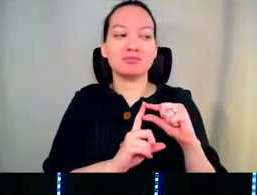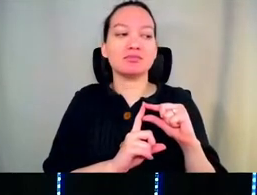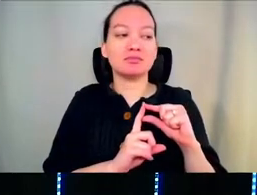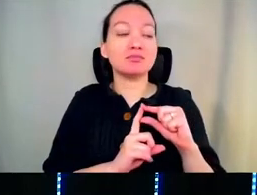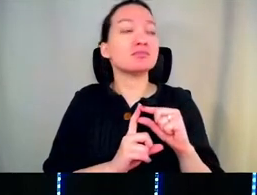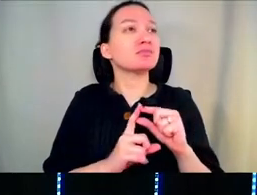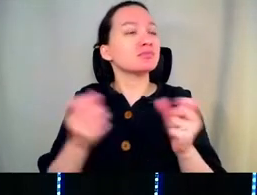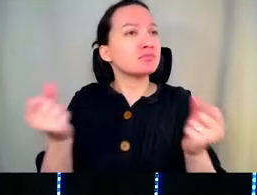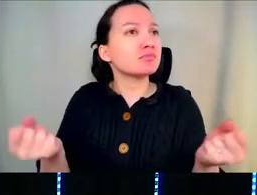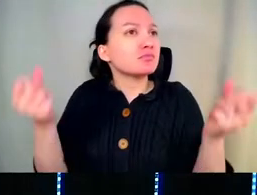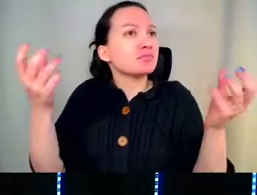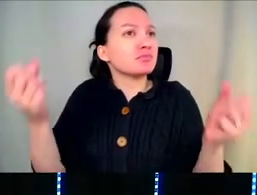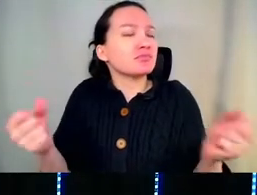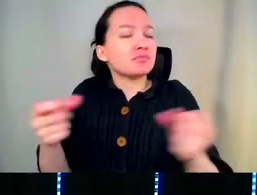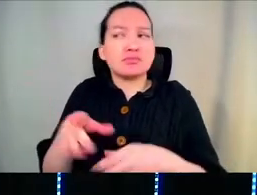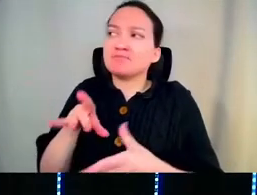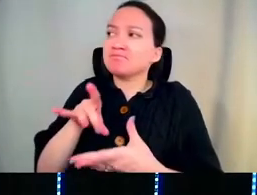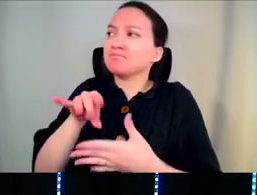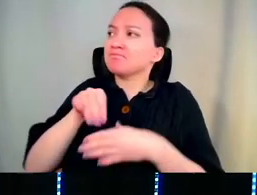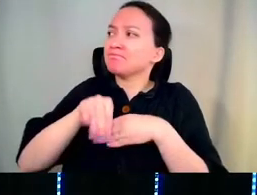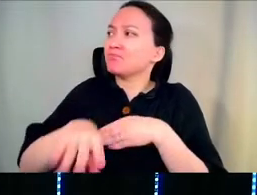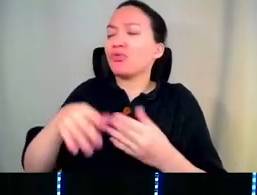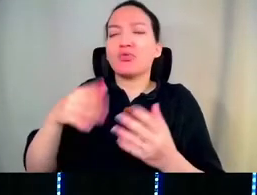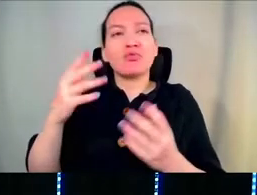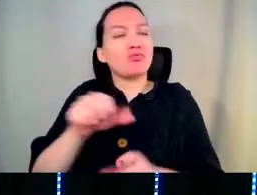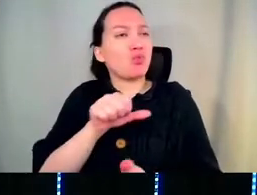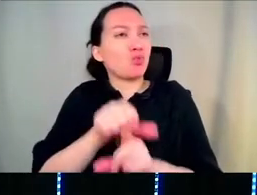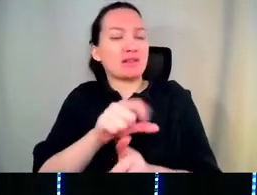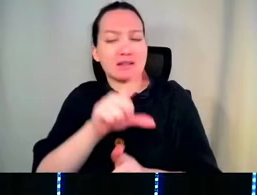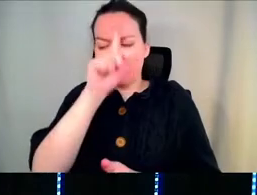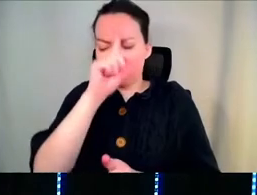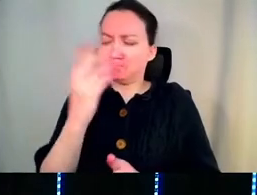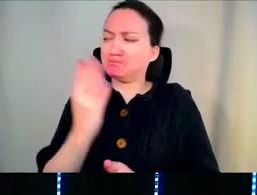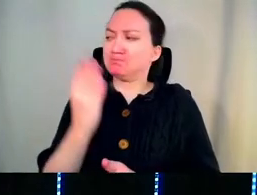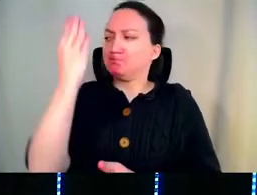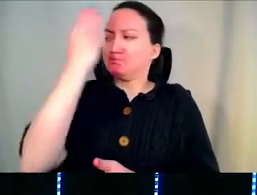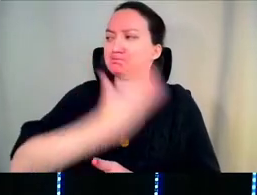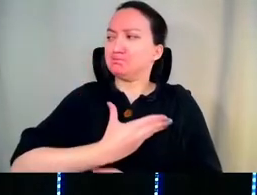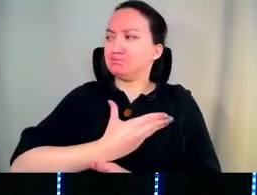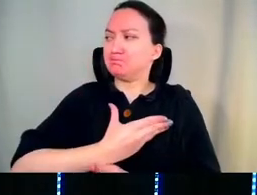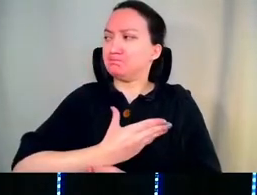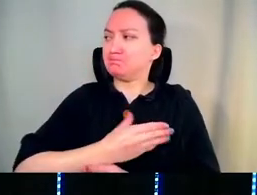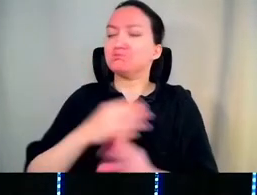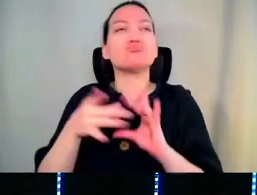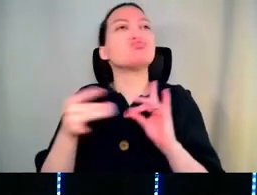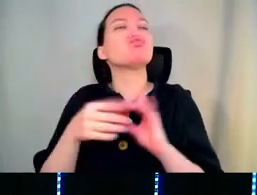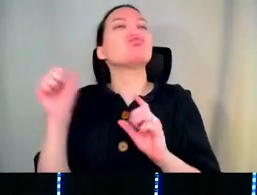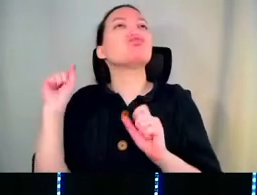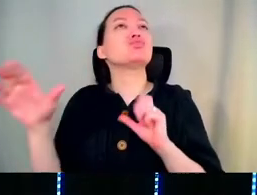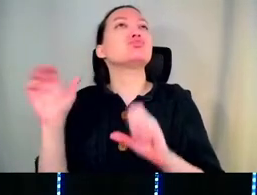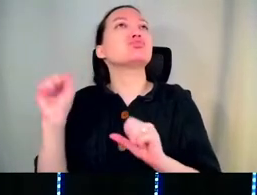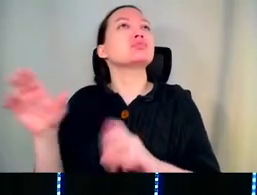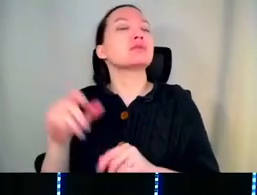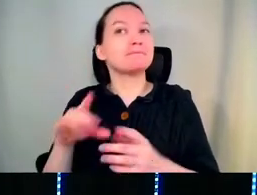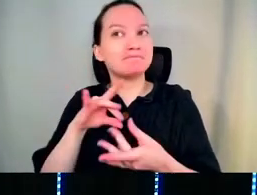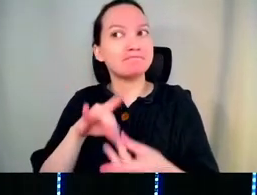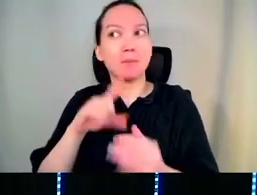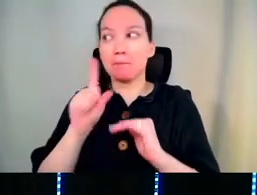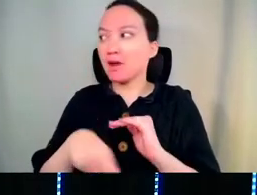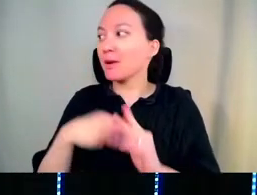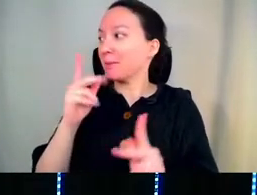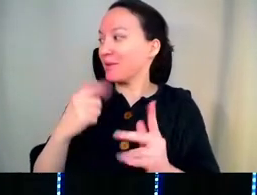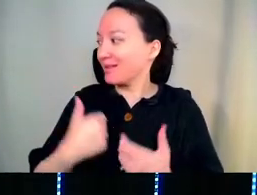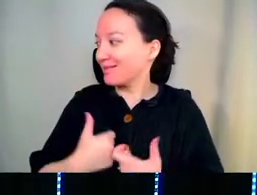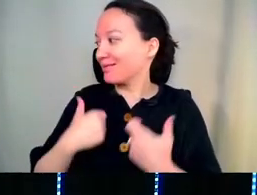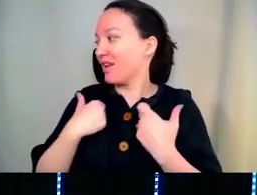our words. I think an indicator of foolishness is when we don't think about that. When we're just gonna start tossing words around about people in